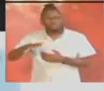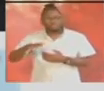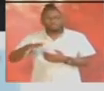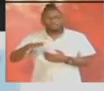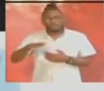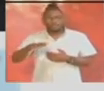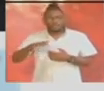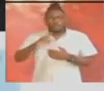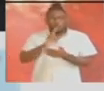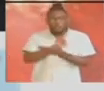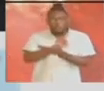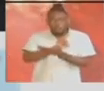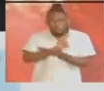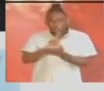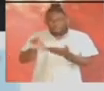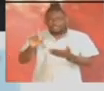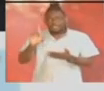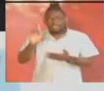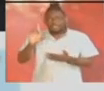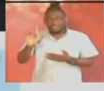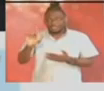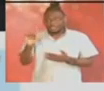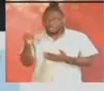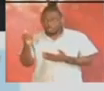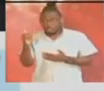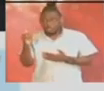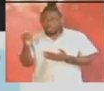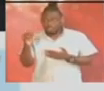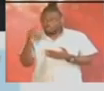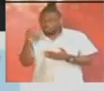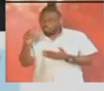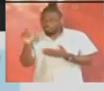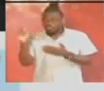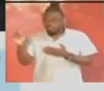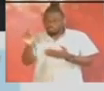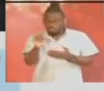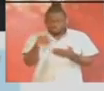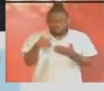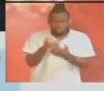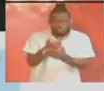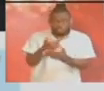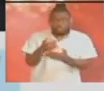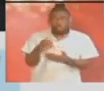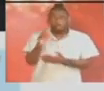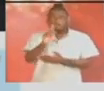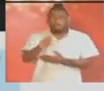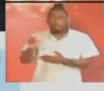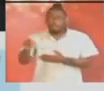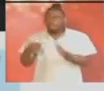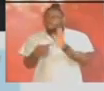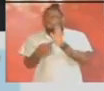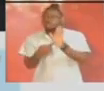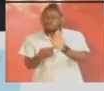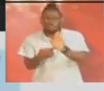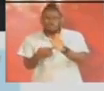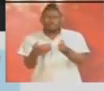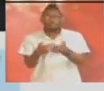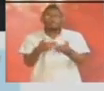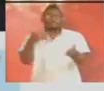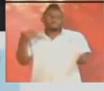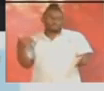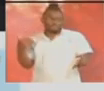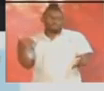we see yellow dots showing the new cases for week 8, and the purple showing the previous cases for week 7. And as we